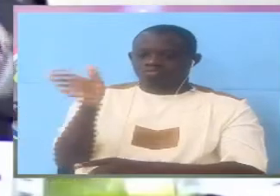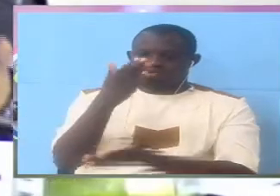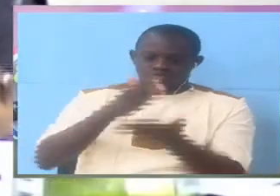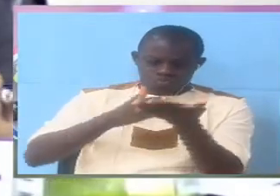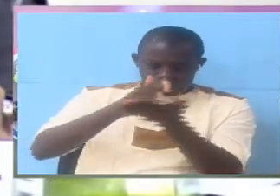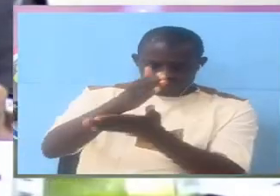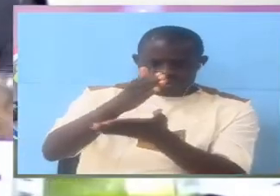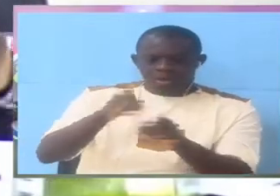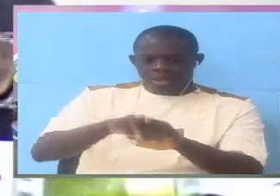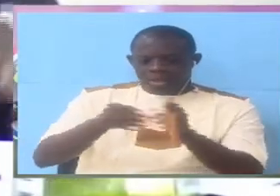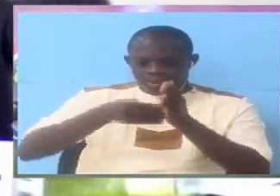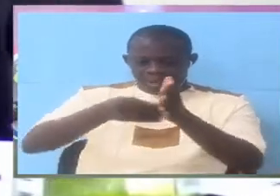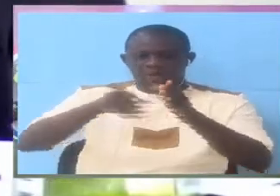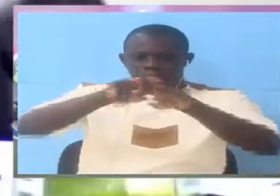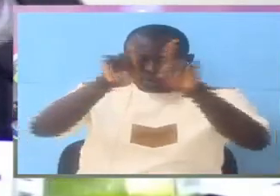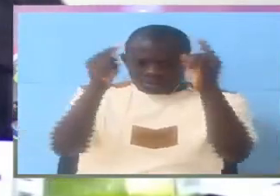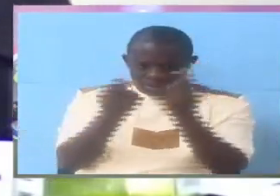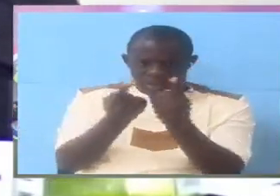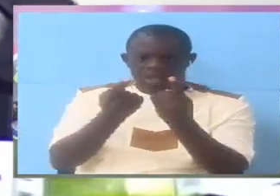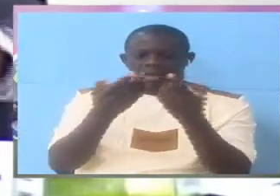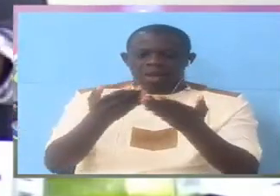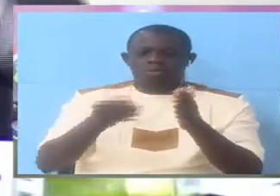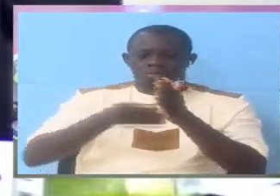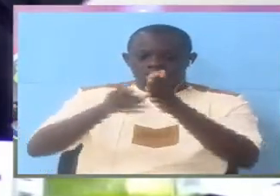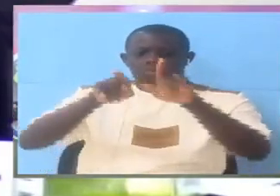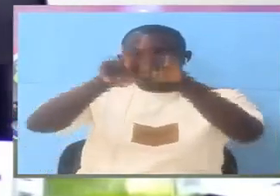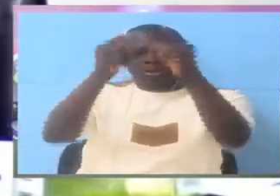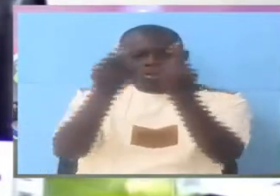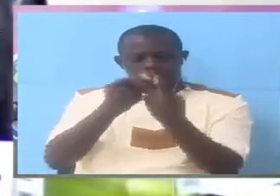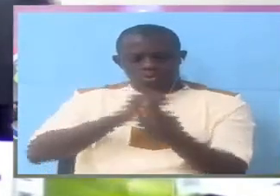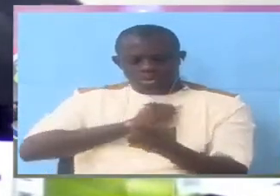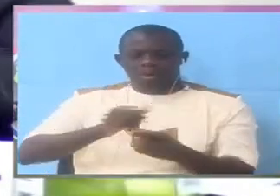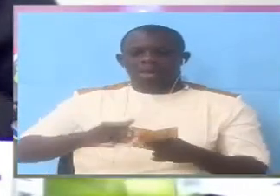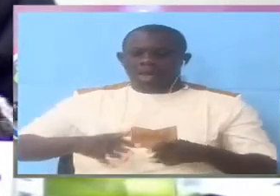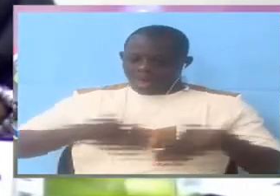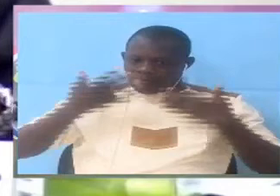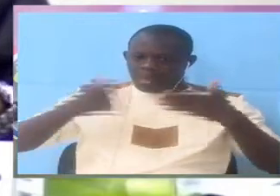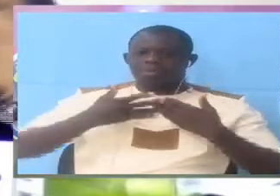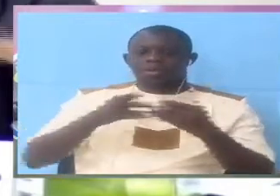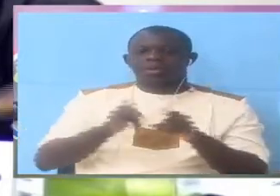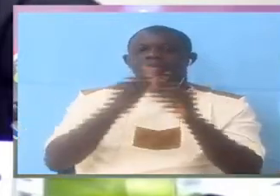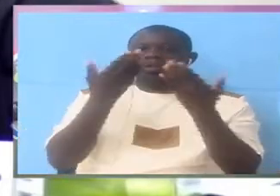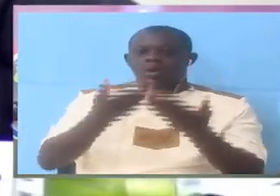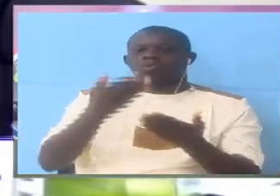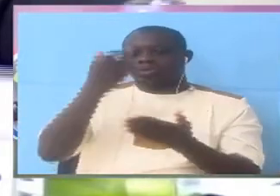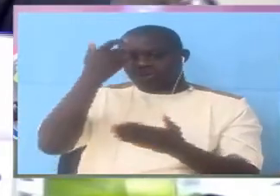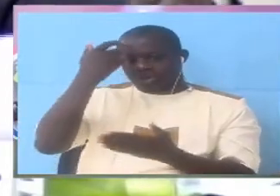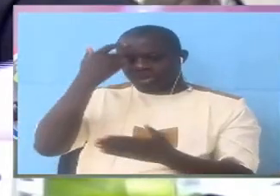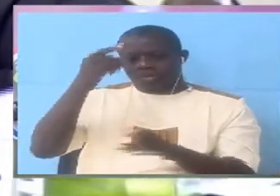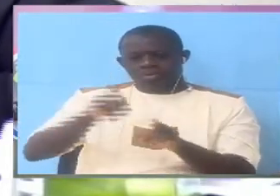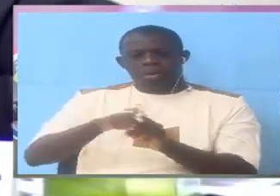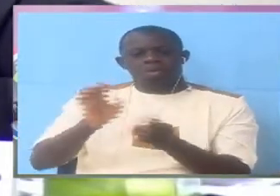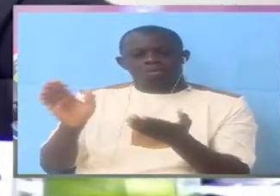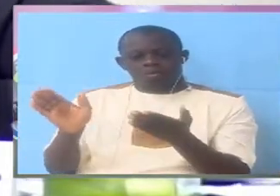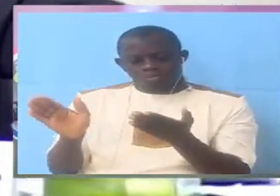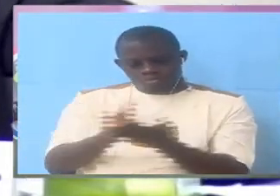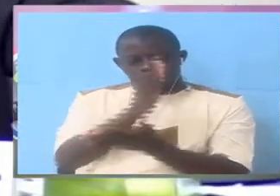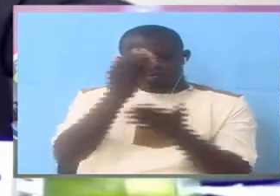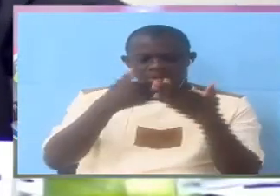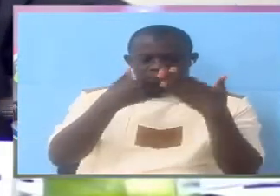is satisfied. Okay, and the DG directs that it goes to investigations. Yes. Okay. So tell us